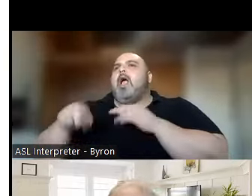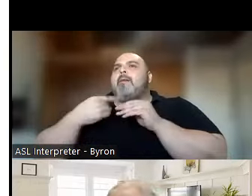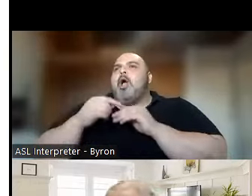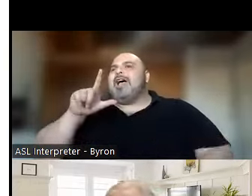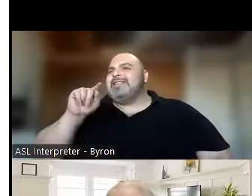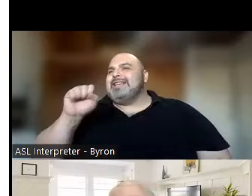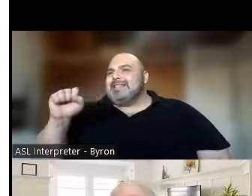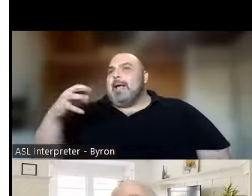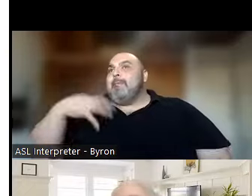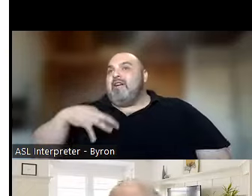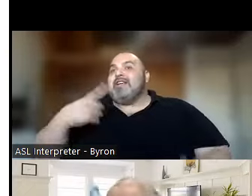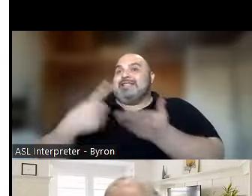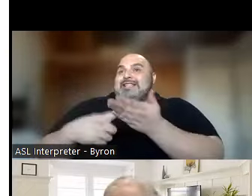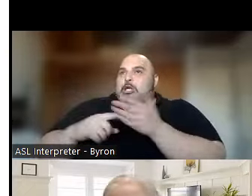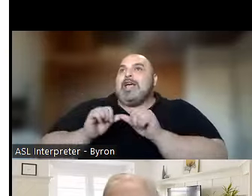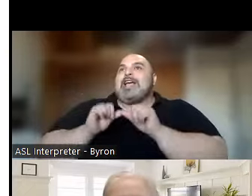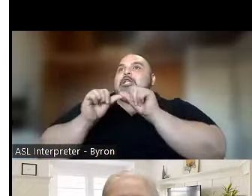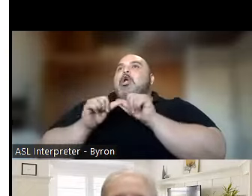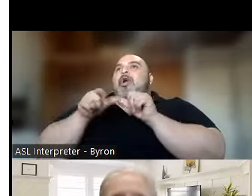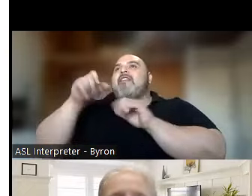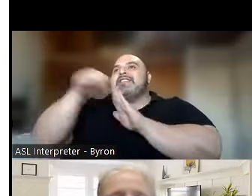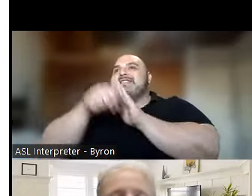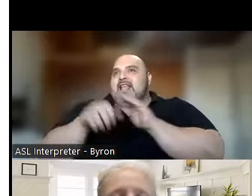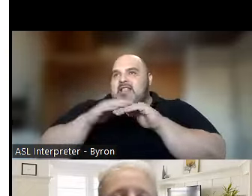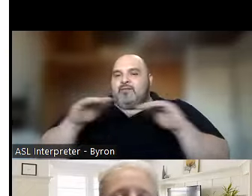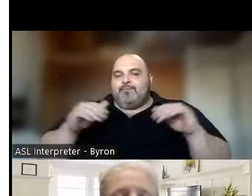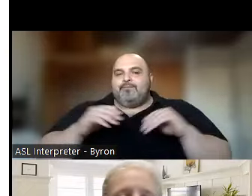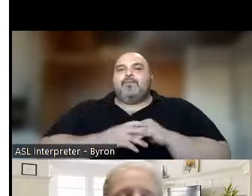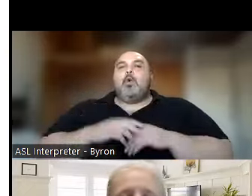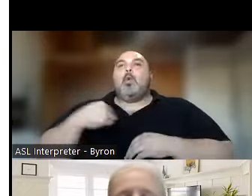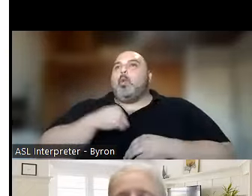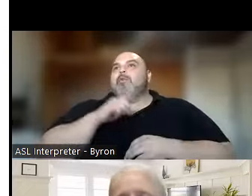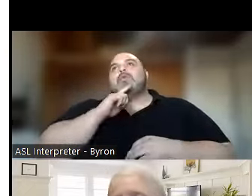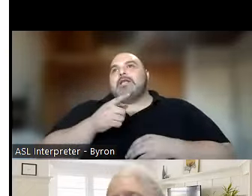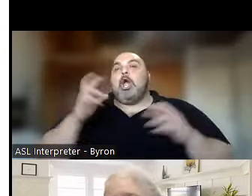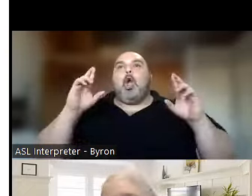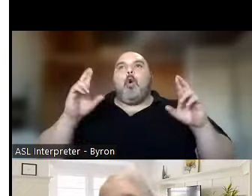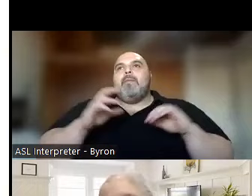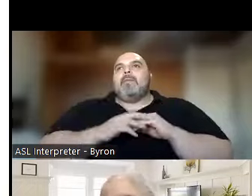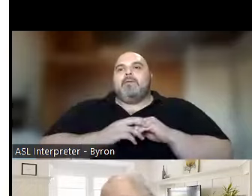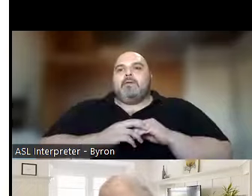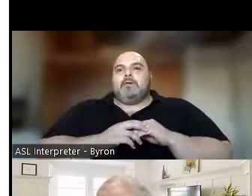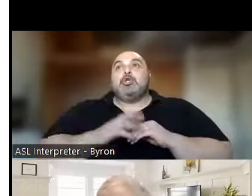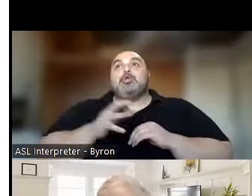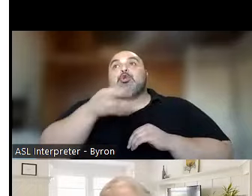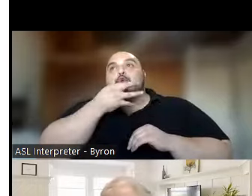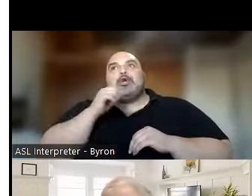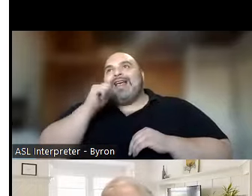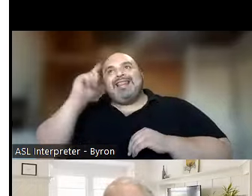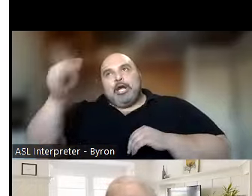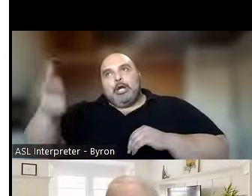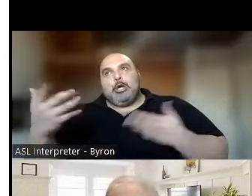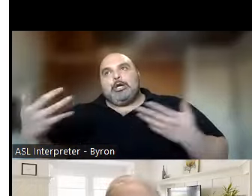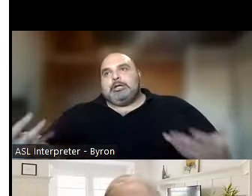benefit discussion that is ongoing at the state level. And we certainly hope that sooner rather than later, that actually results in